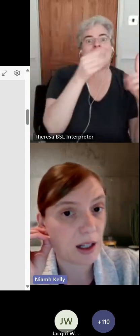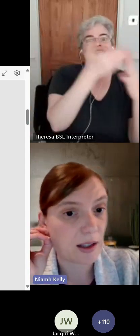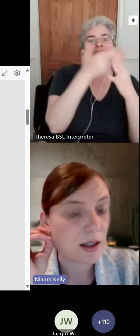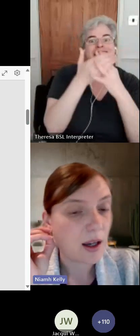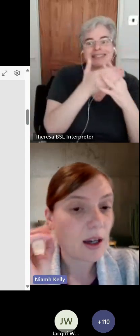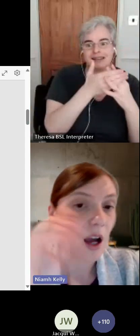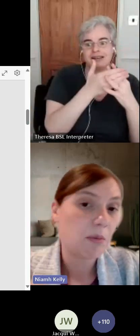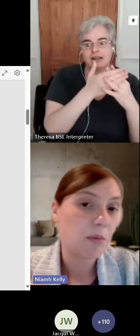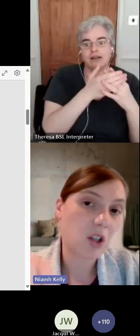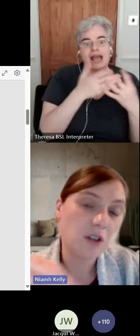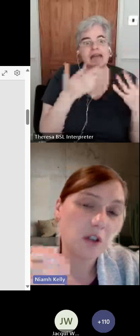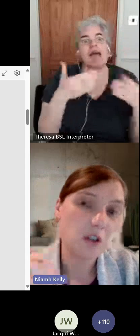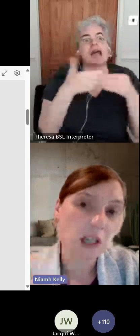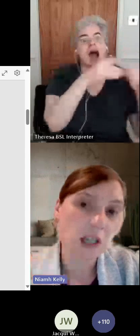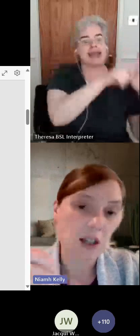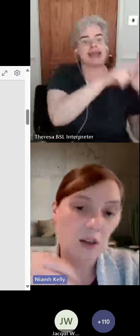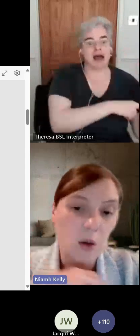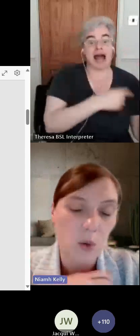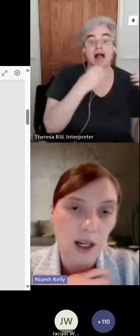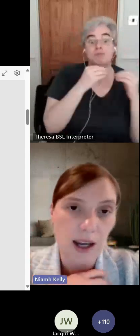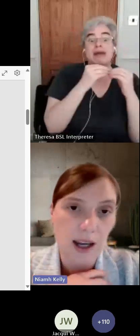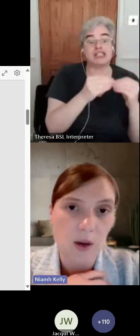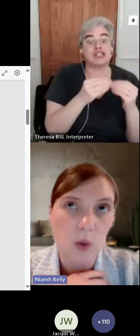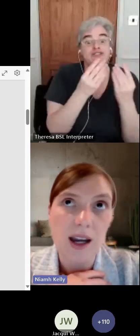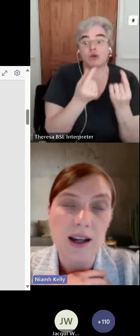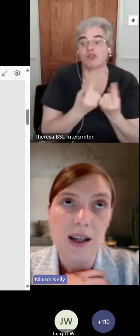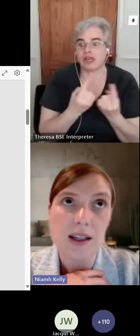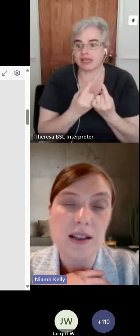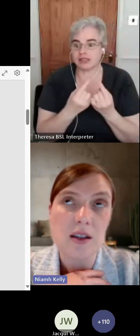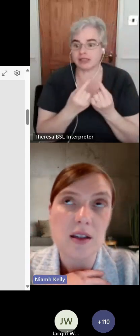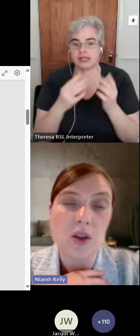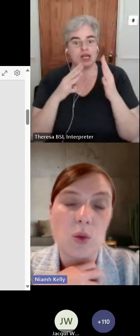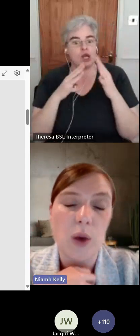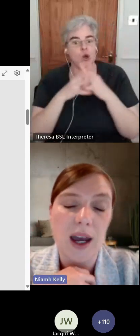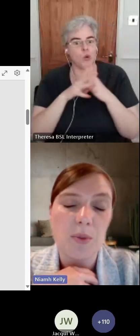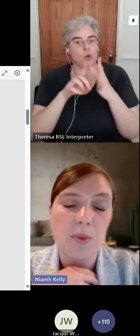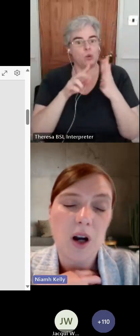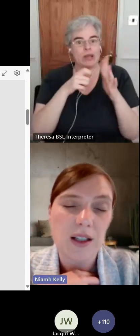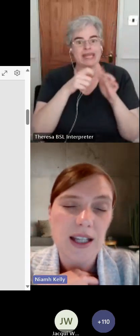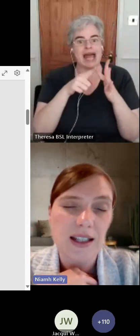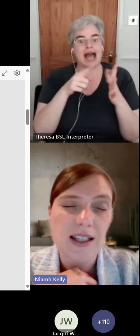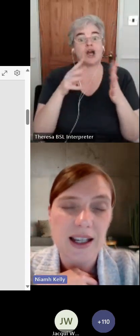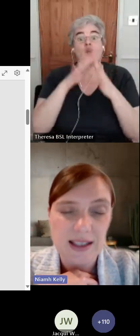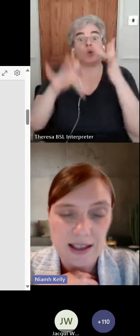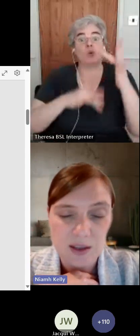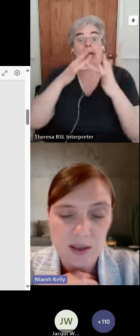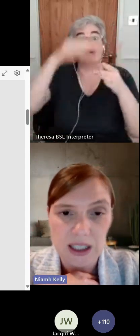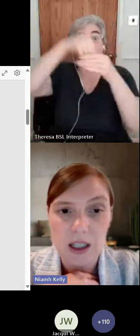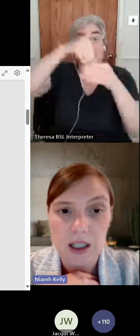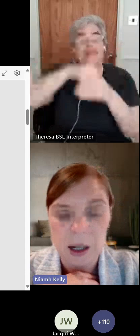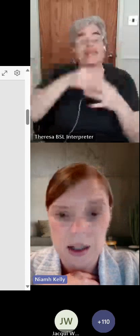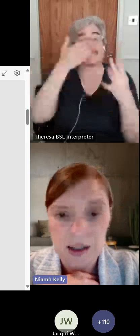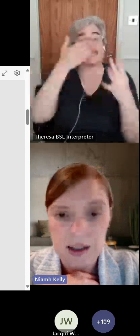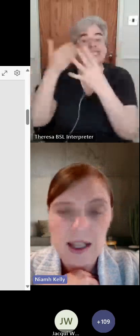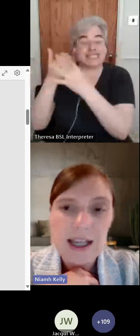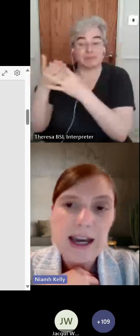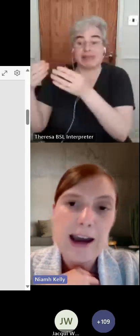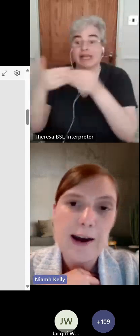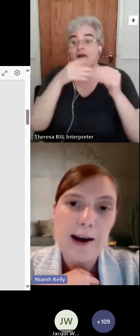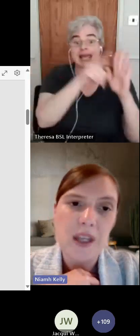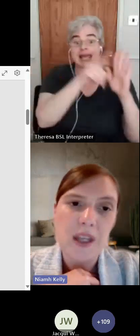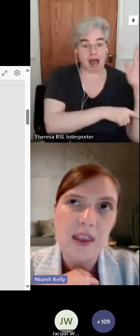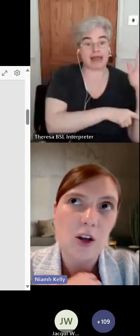WCAG guidelines. I'll mention a few things here about WCAG. WCAG is the Web Content Accessibility